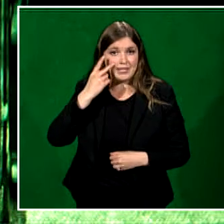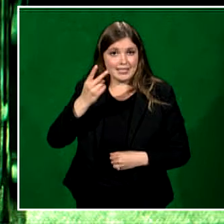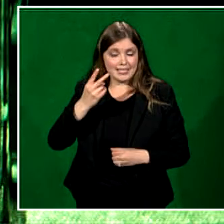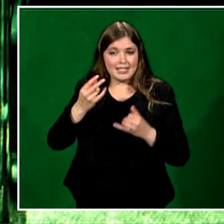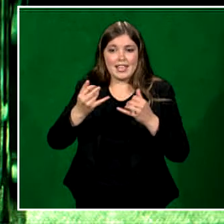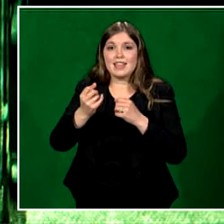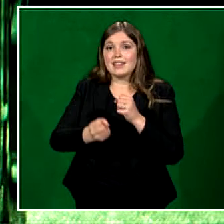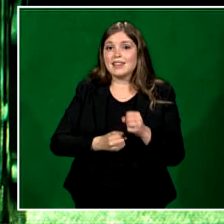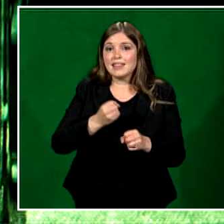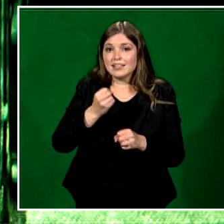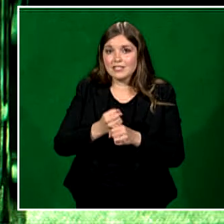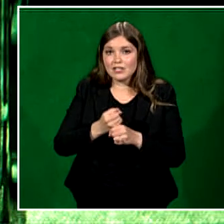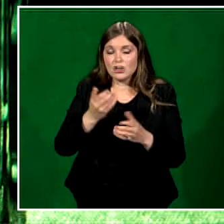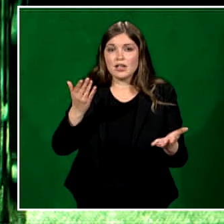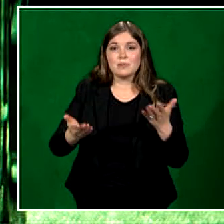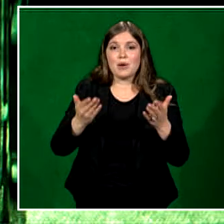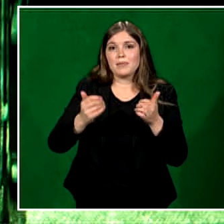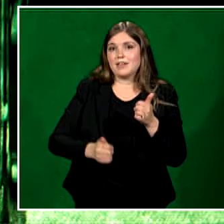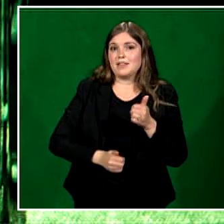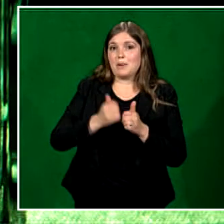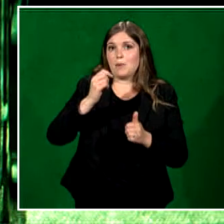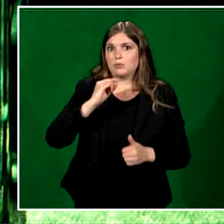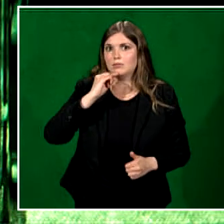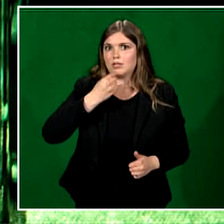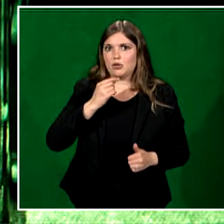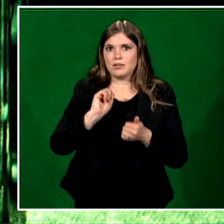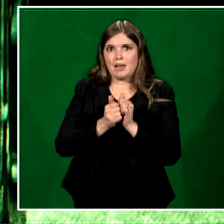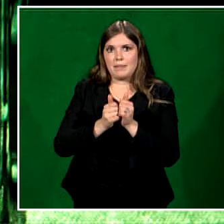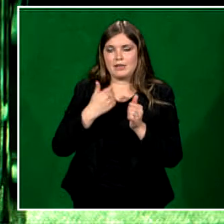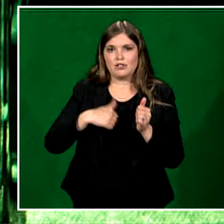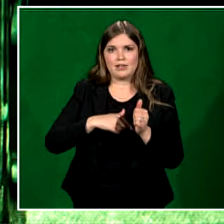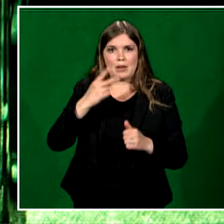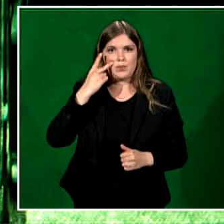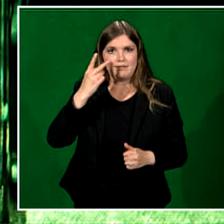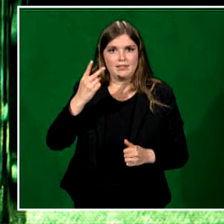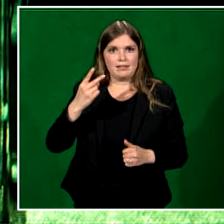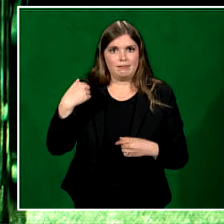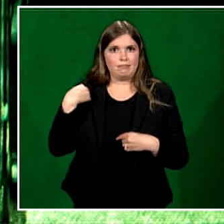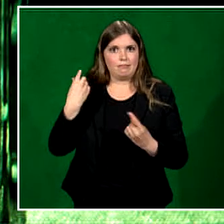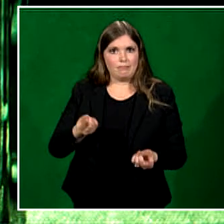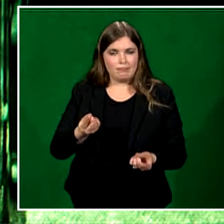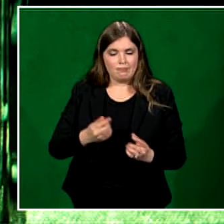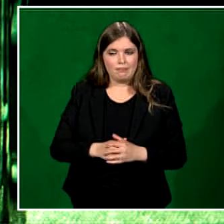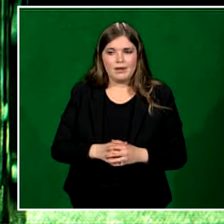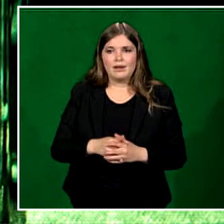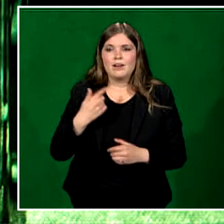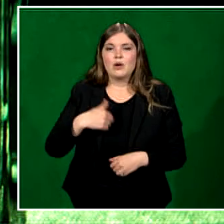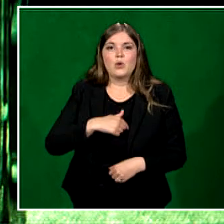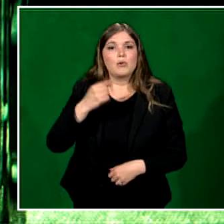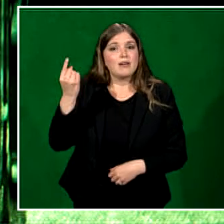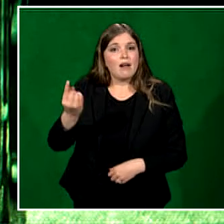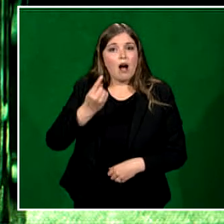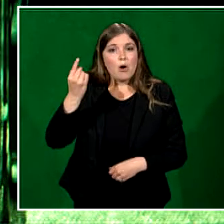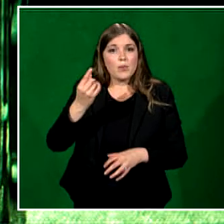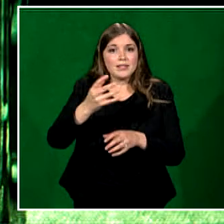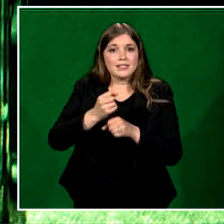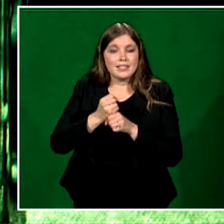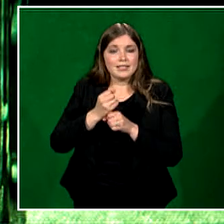year is probably the most intense competition that we've seen yet. We always get some